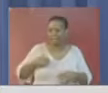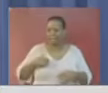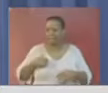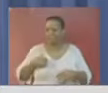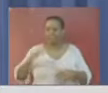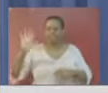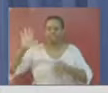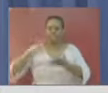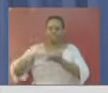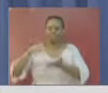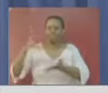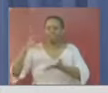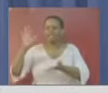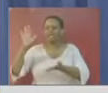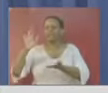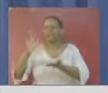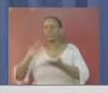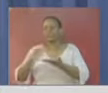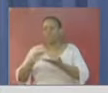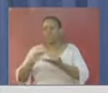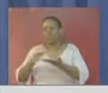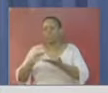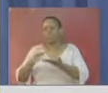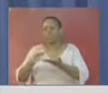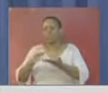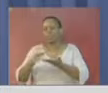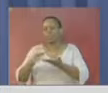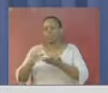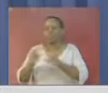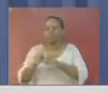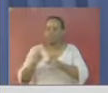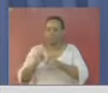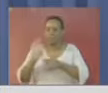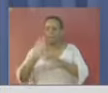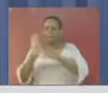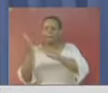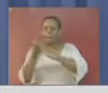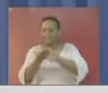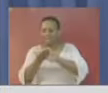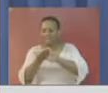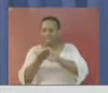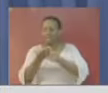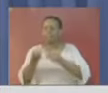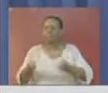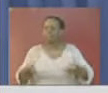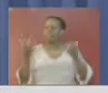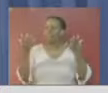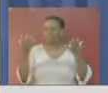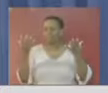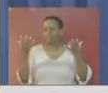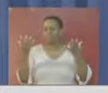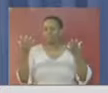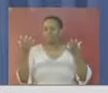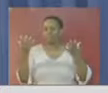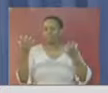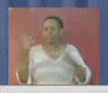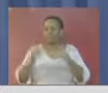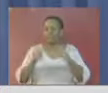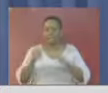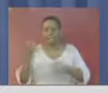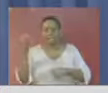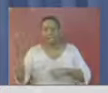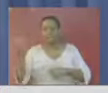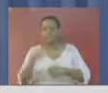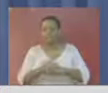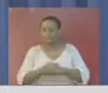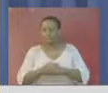we will continue our weekly flights from Barbados, where a lot of our nationals are coming in from other jurisdictions. Prime Minister, if you would allow